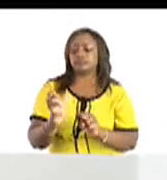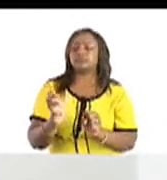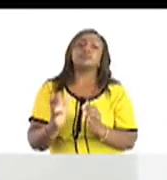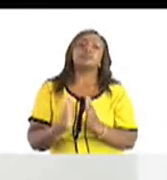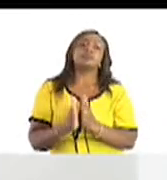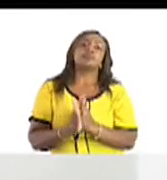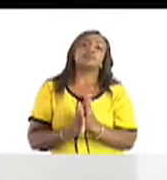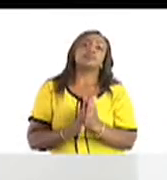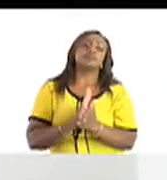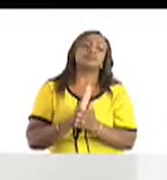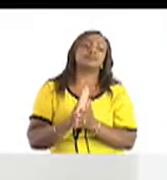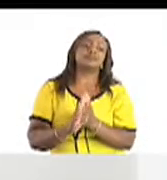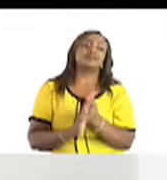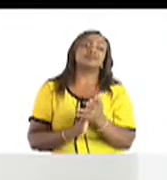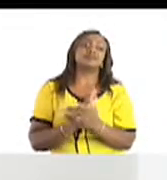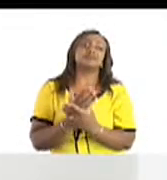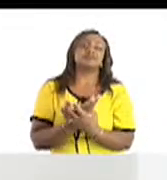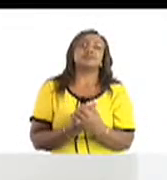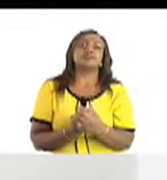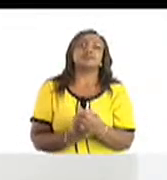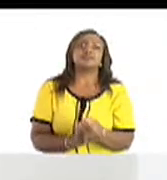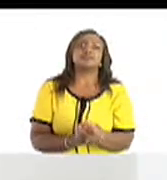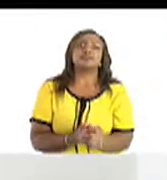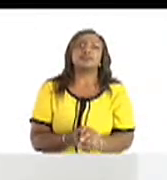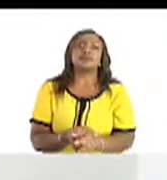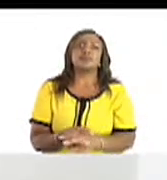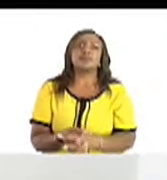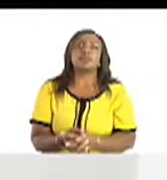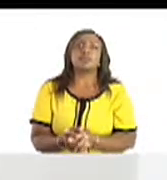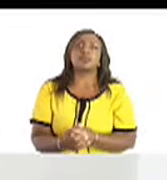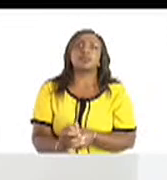sanitizers and then we spray.